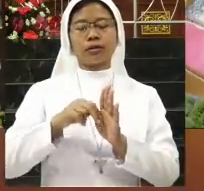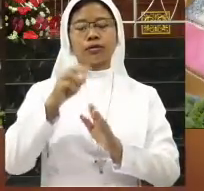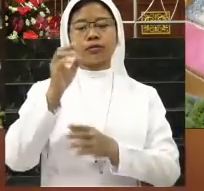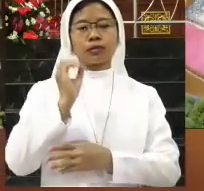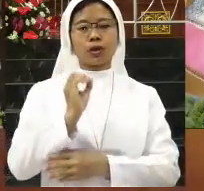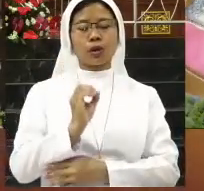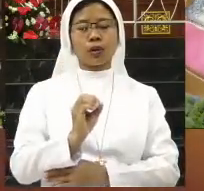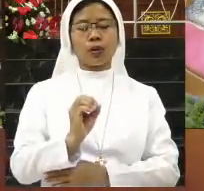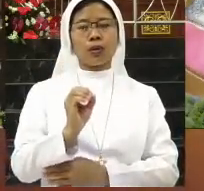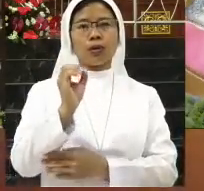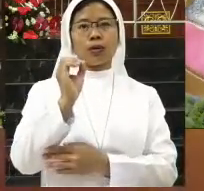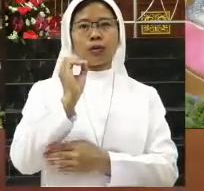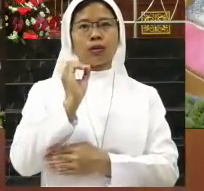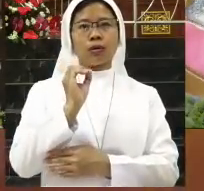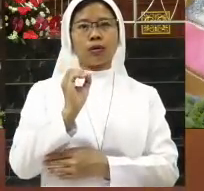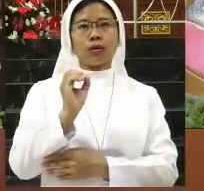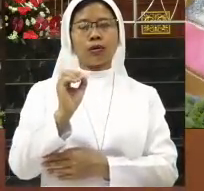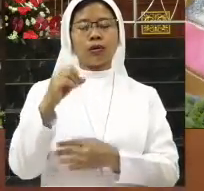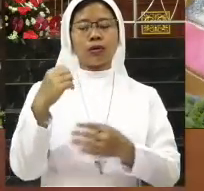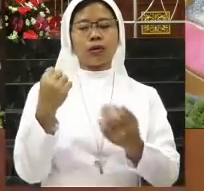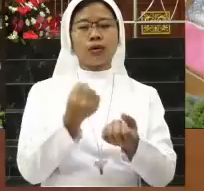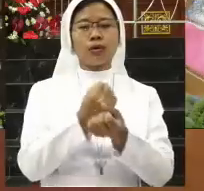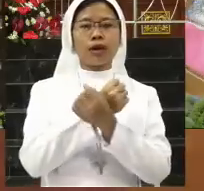clemens, o